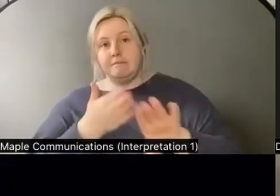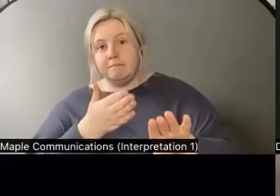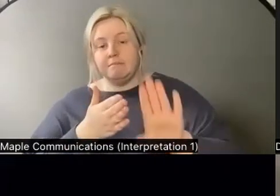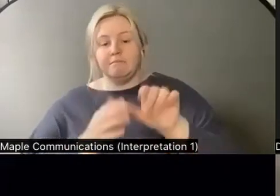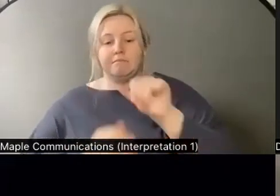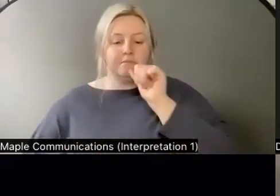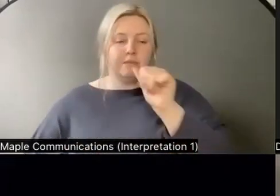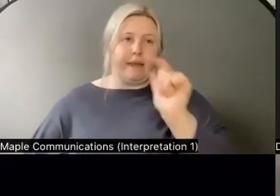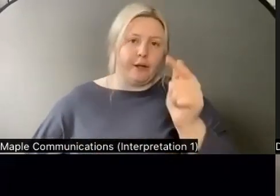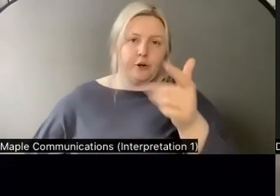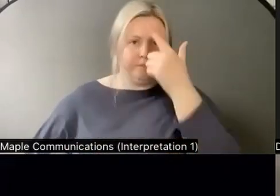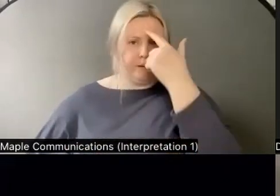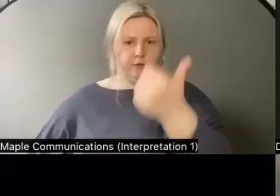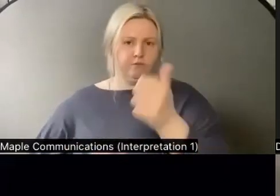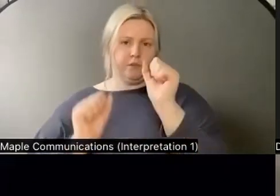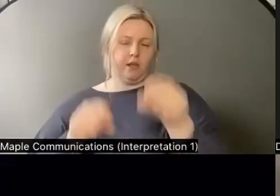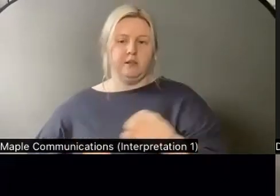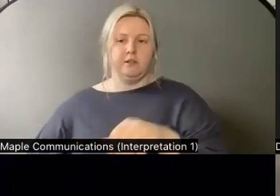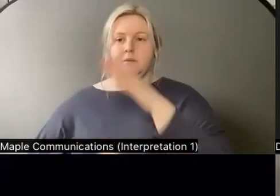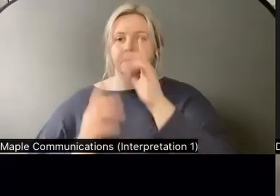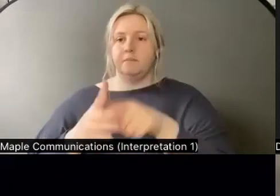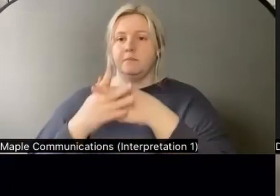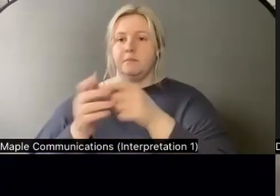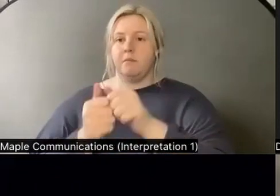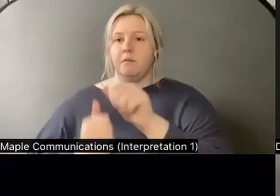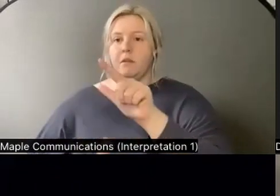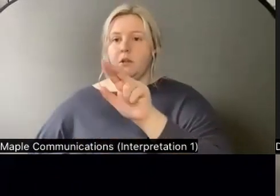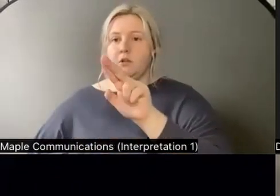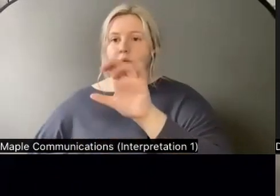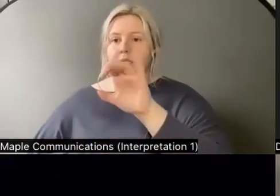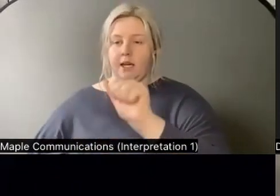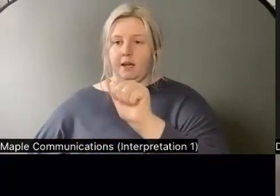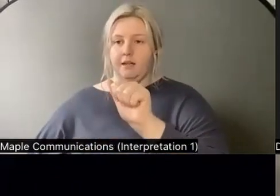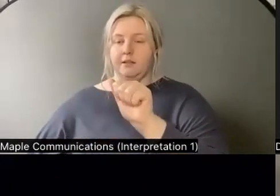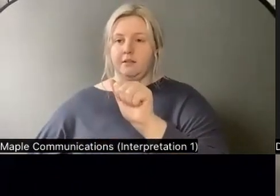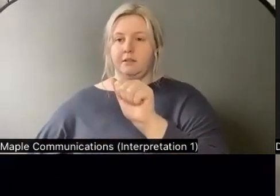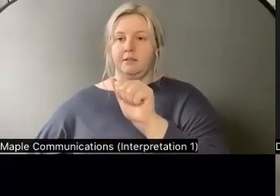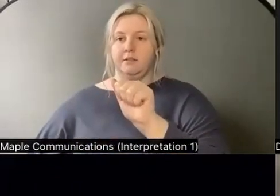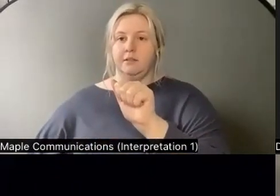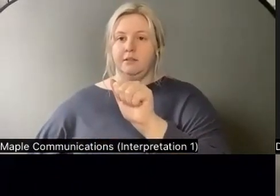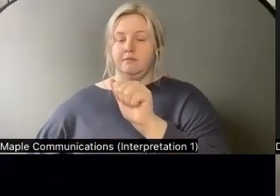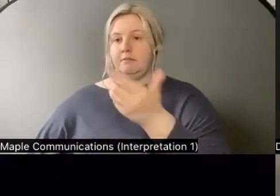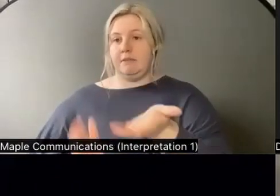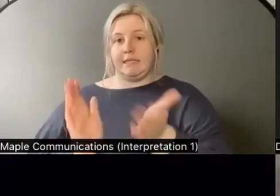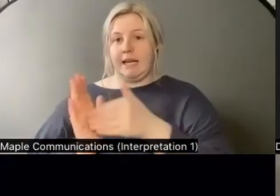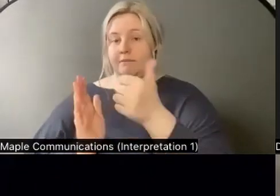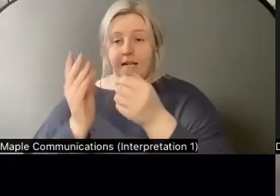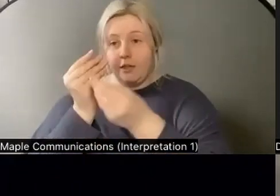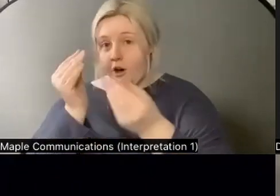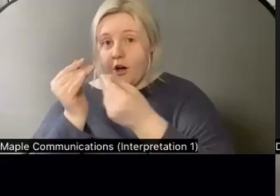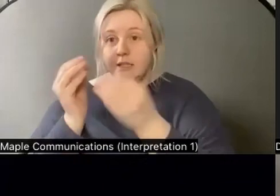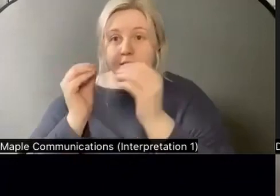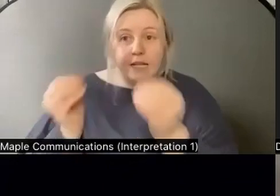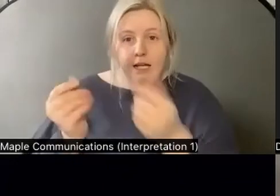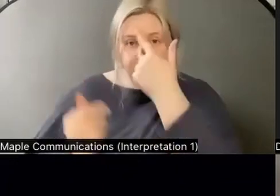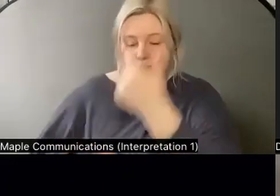me. So if we could start again with Lucia, as I said, any thoughts you have,